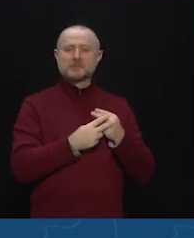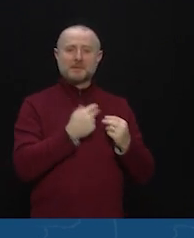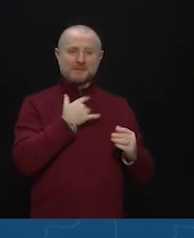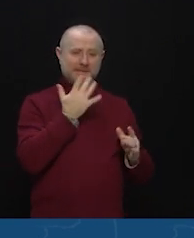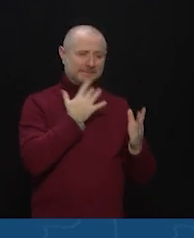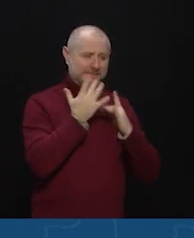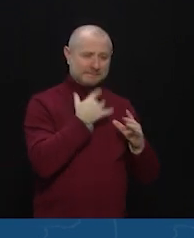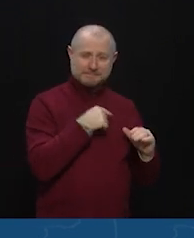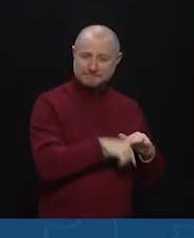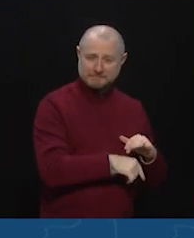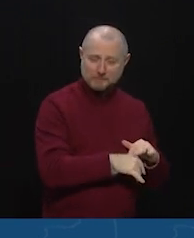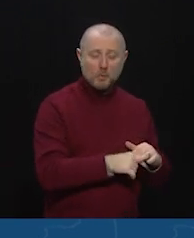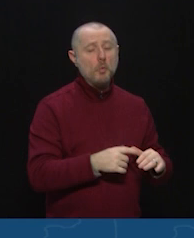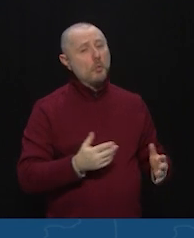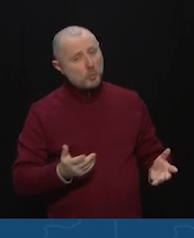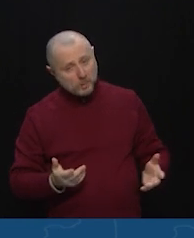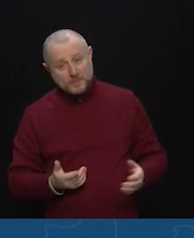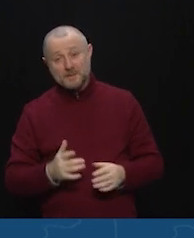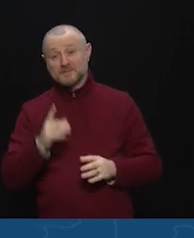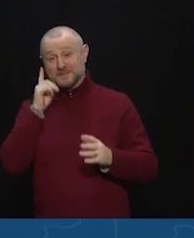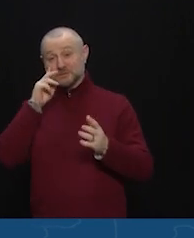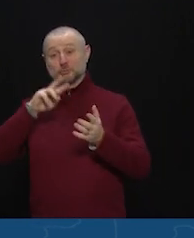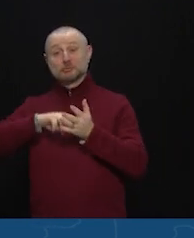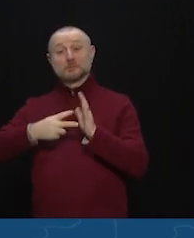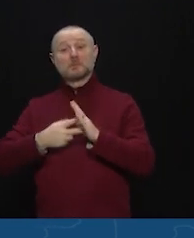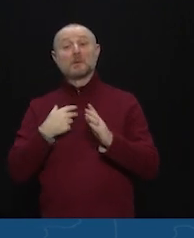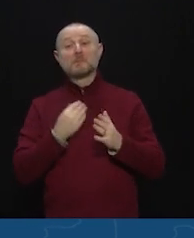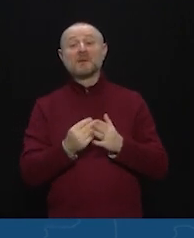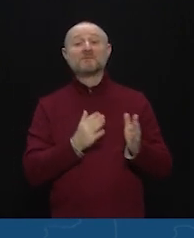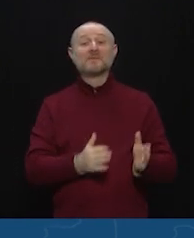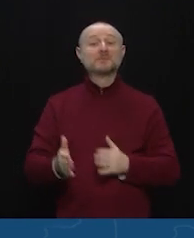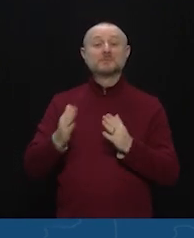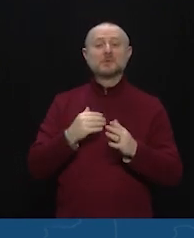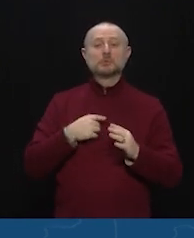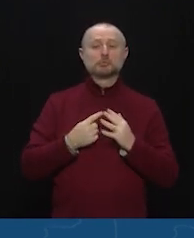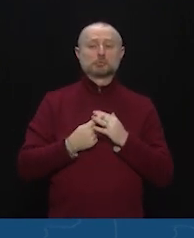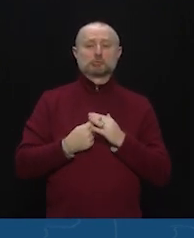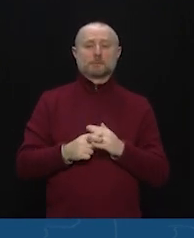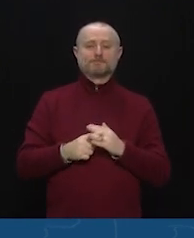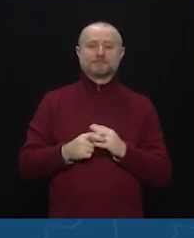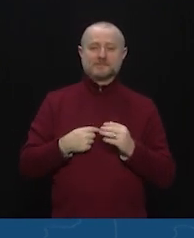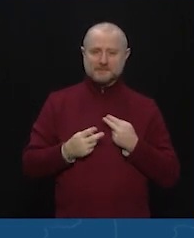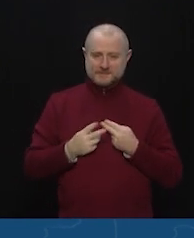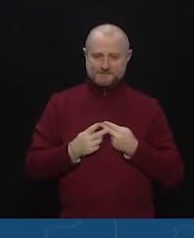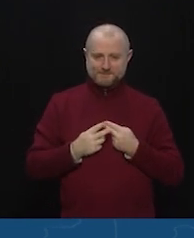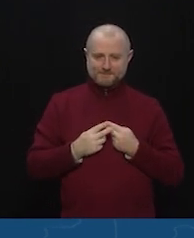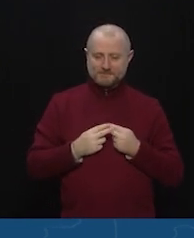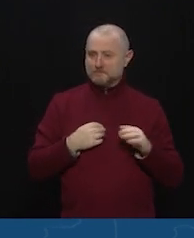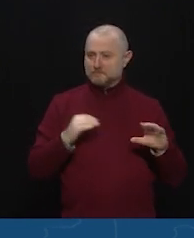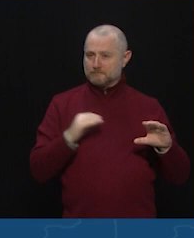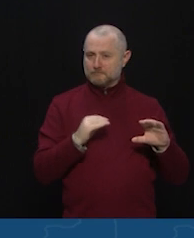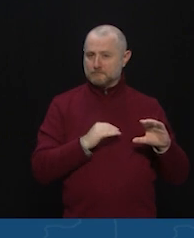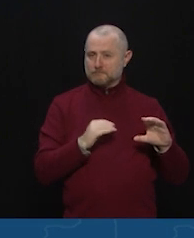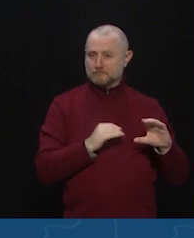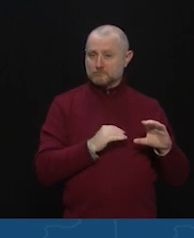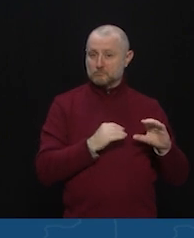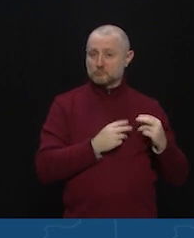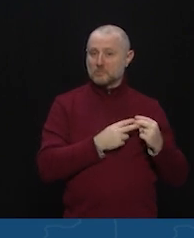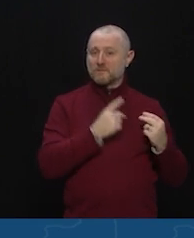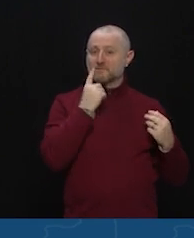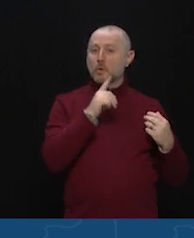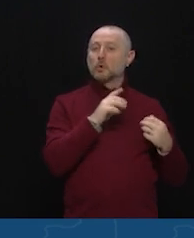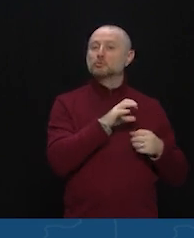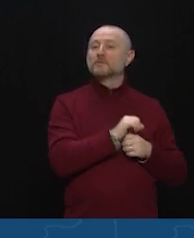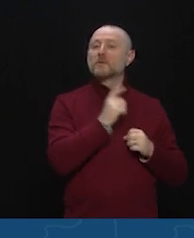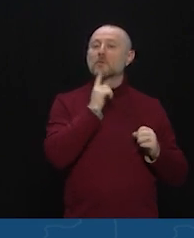So the intent in the financial plan was to begin saving money and putting money into reserves so we're better prepared